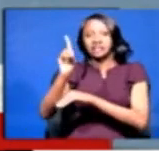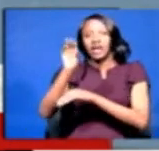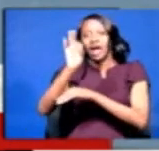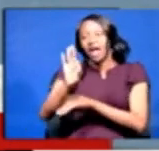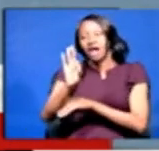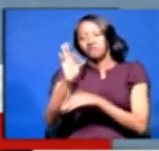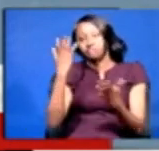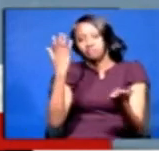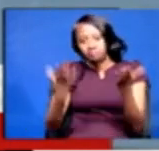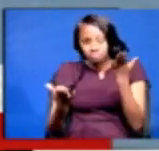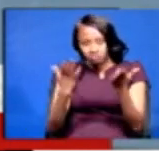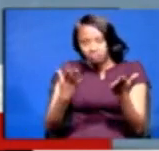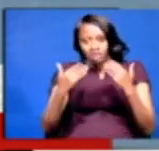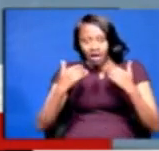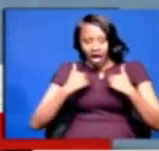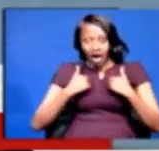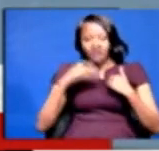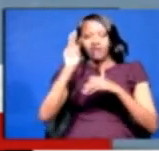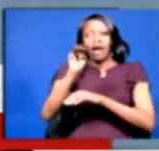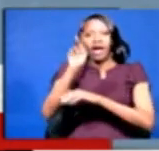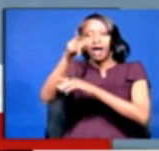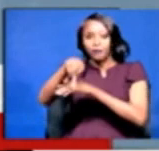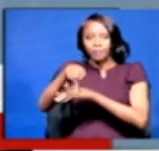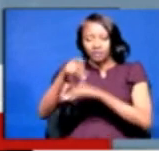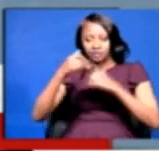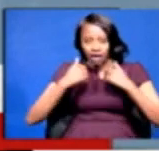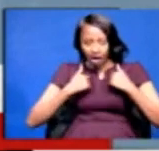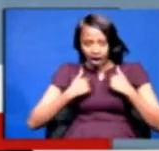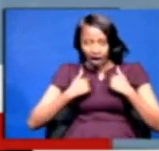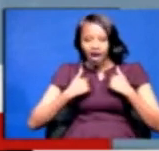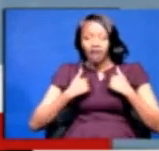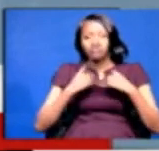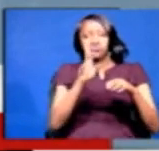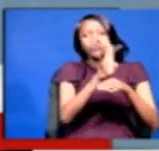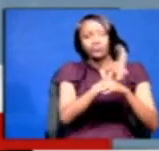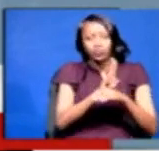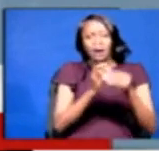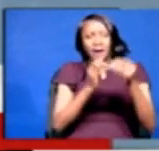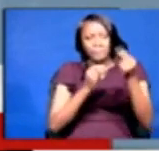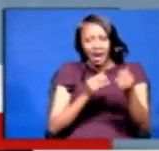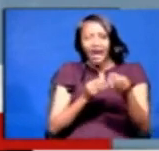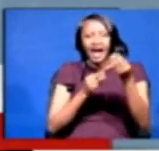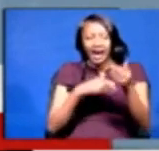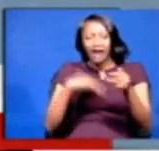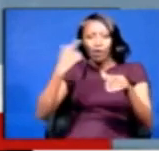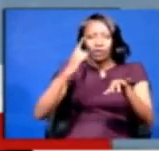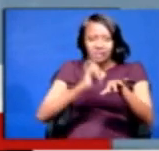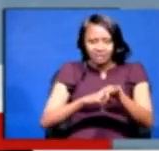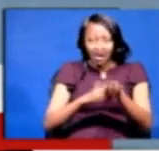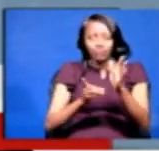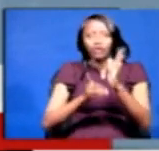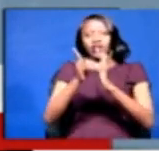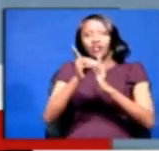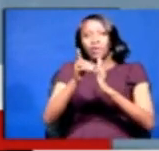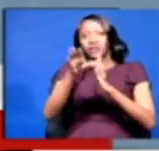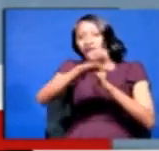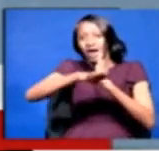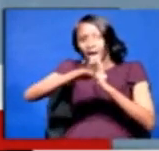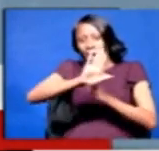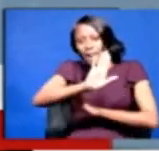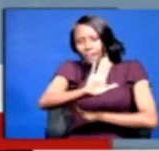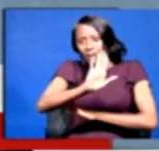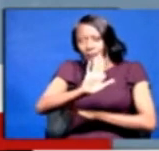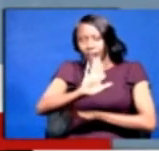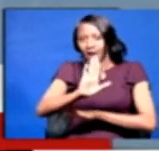to the extent that members of parliament are actually using money for development in their constituencies, and they will not have